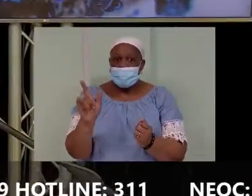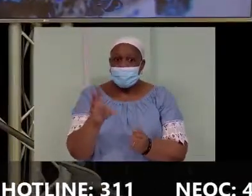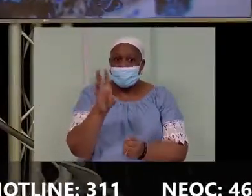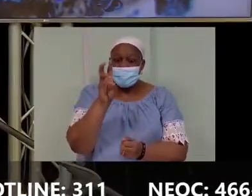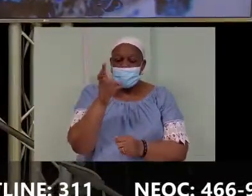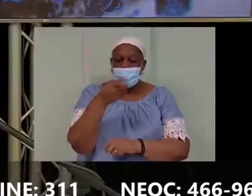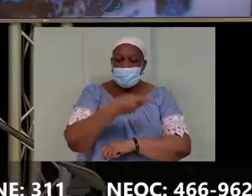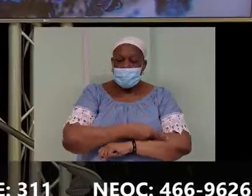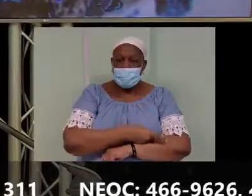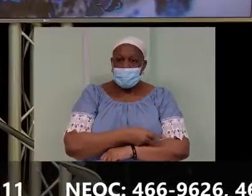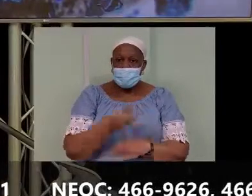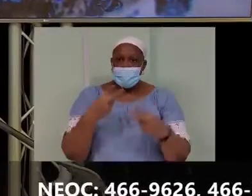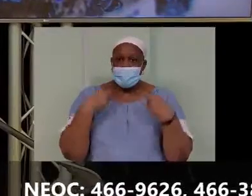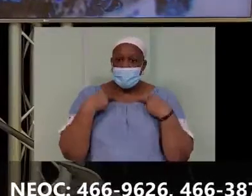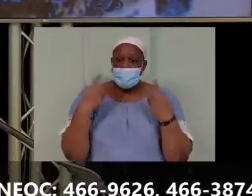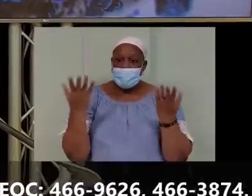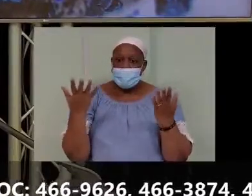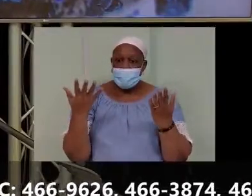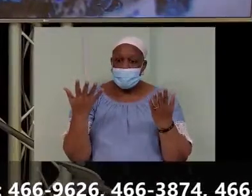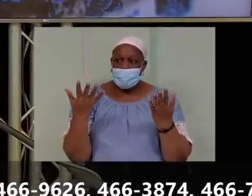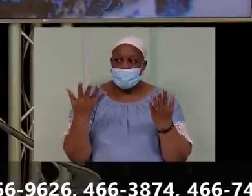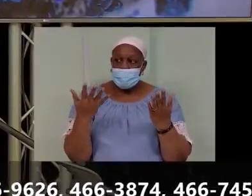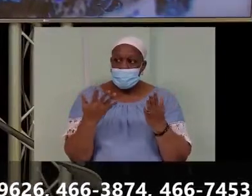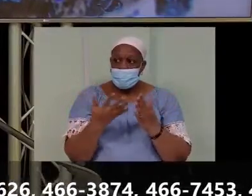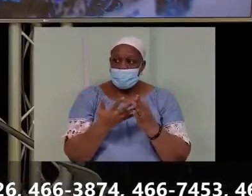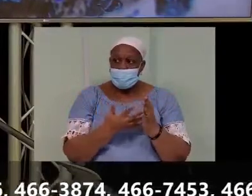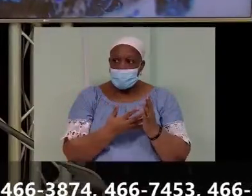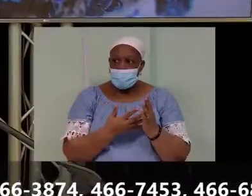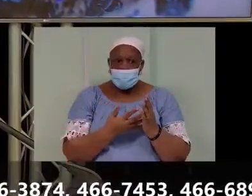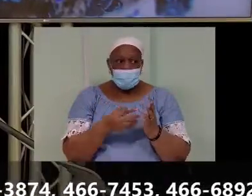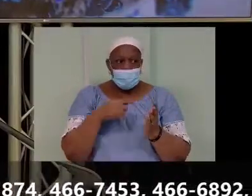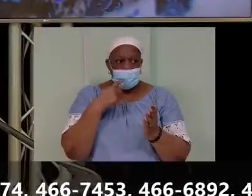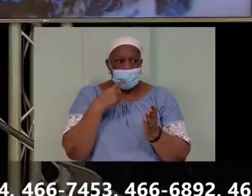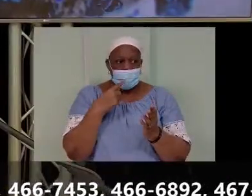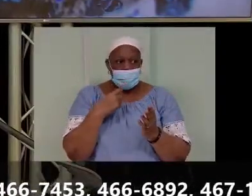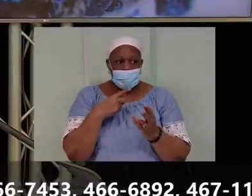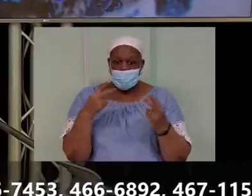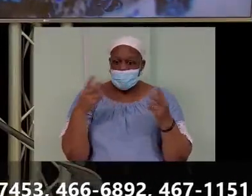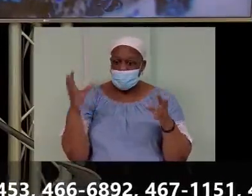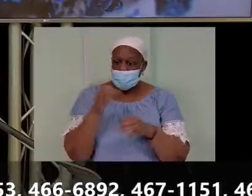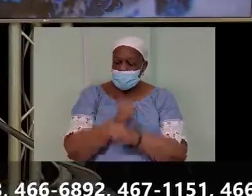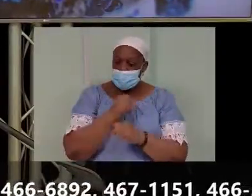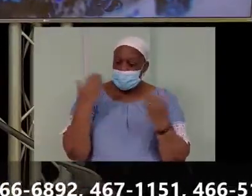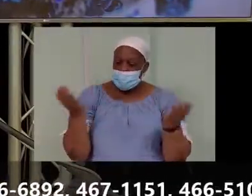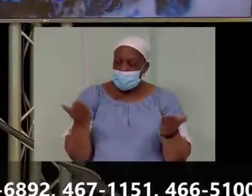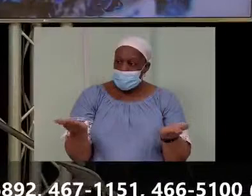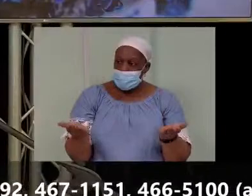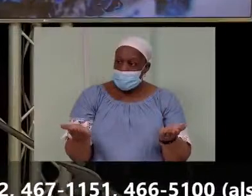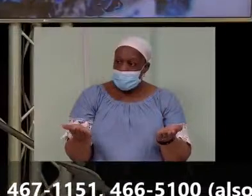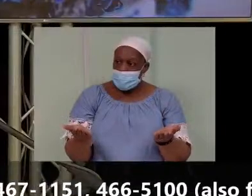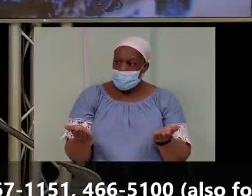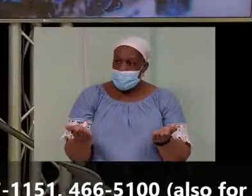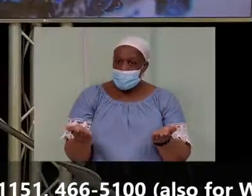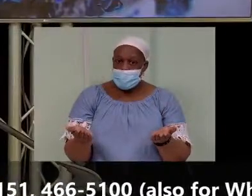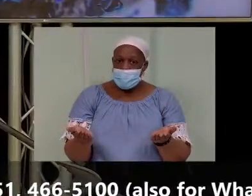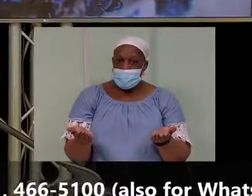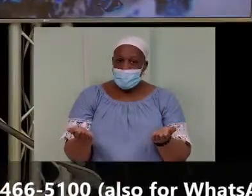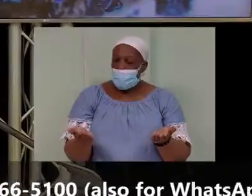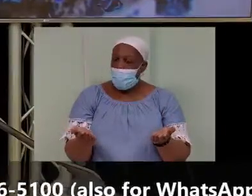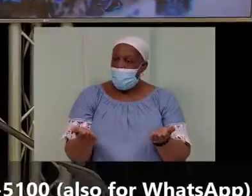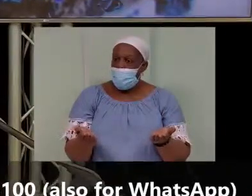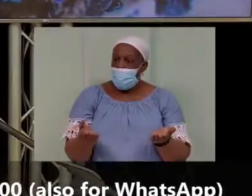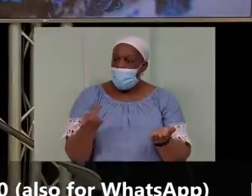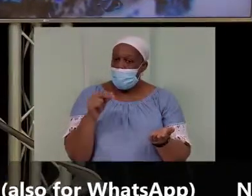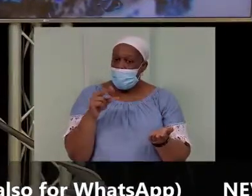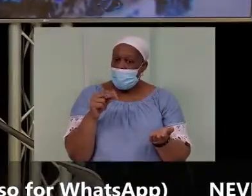later, they turn positive and they say that they got the virus here in St. Kitts. And before you know it, we have a level 4 advisory being issued